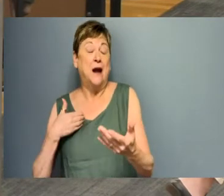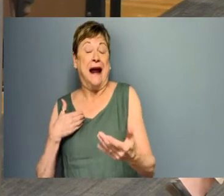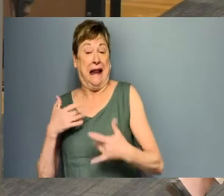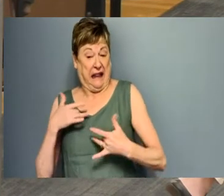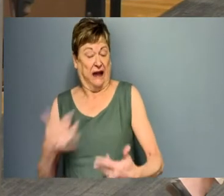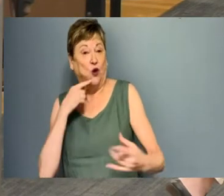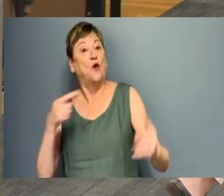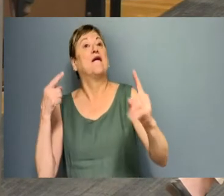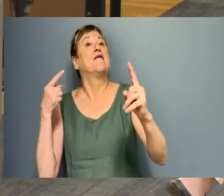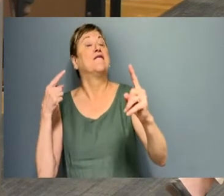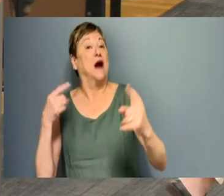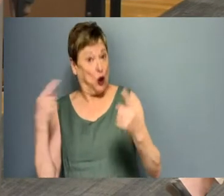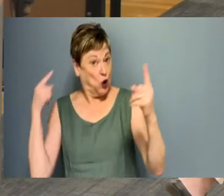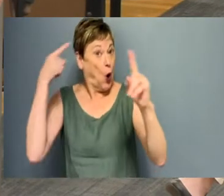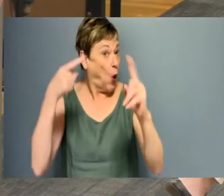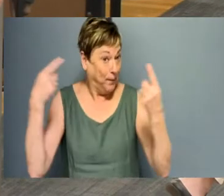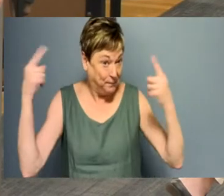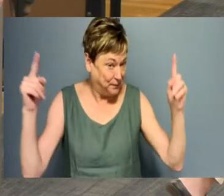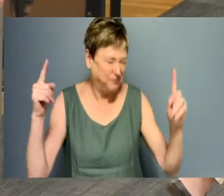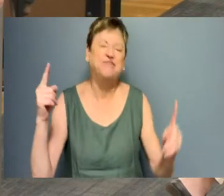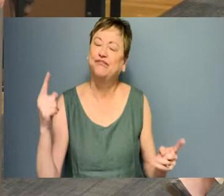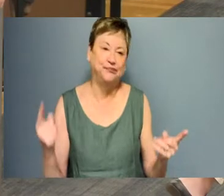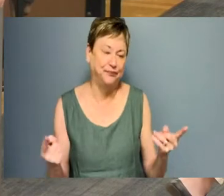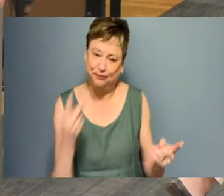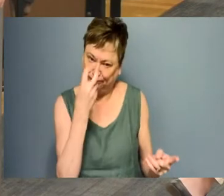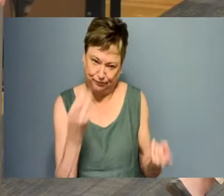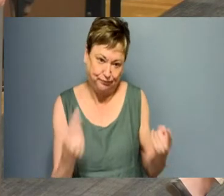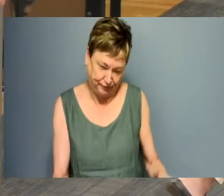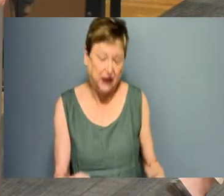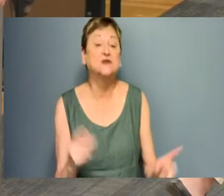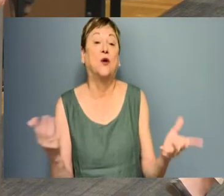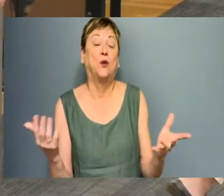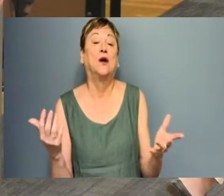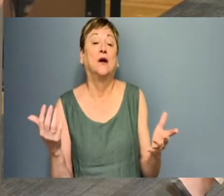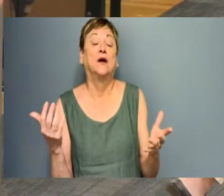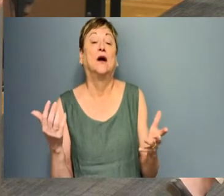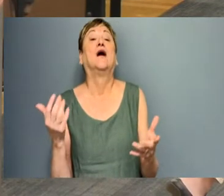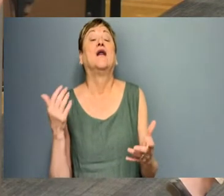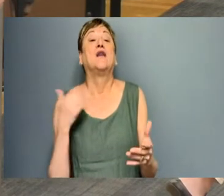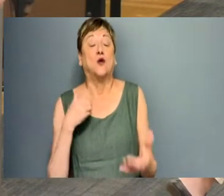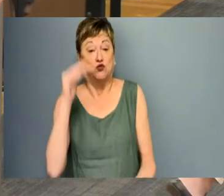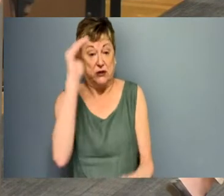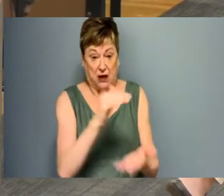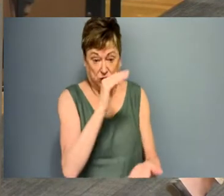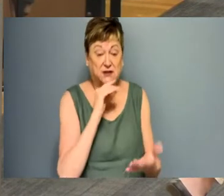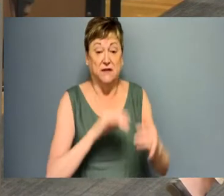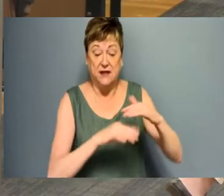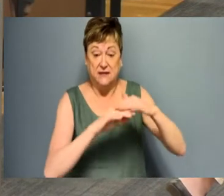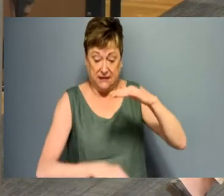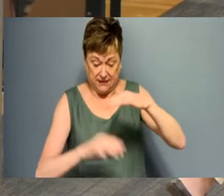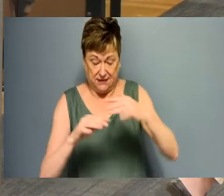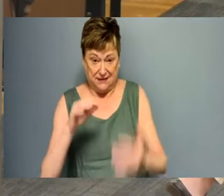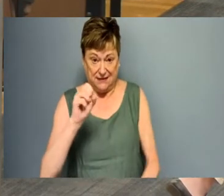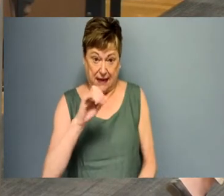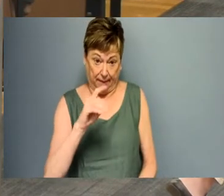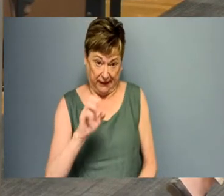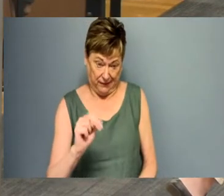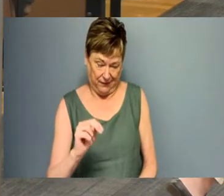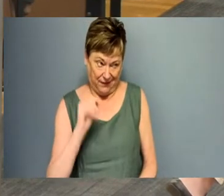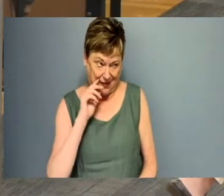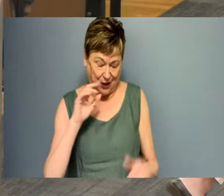became almost unreachable. But the reductions that we've projected with the estimates and the computer modeling that we've